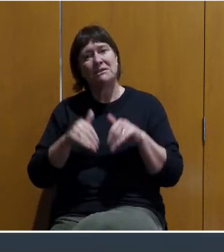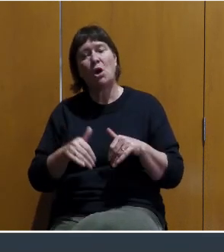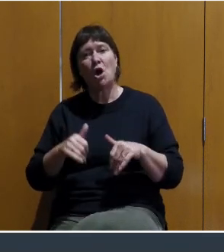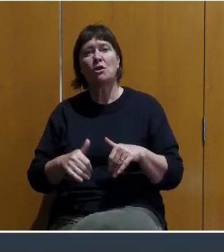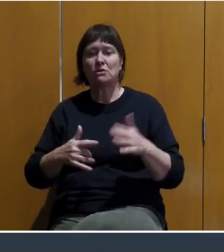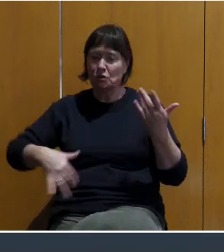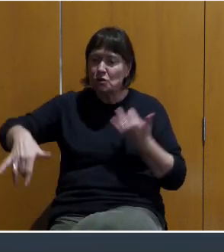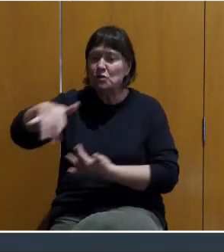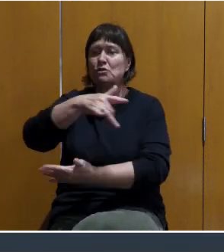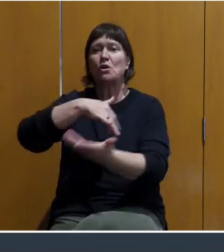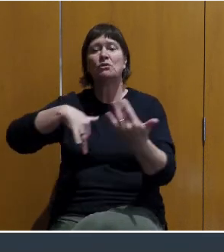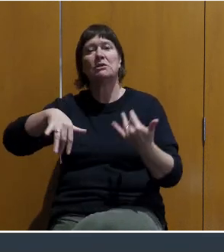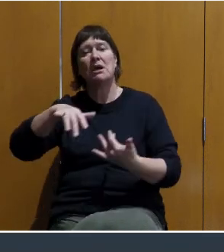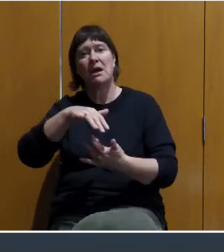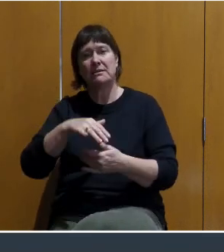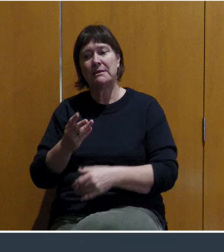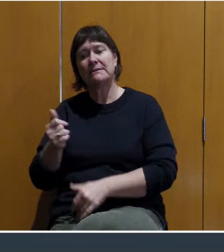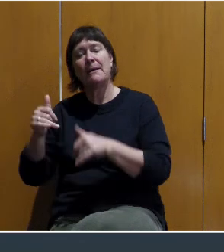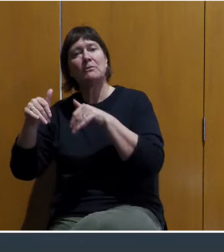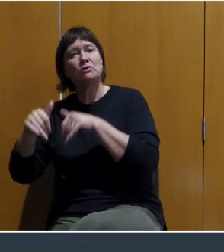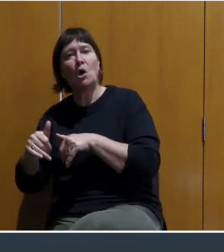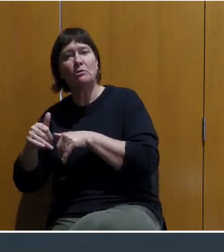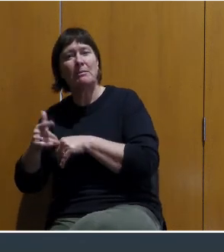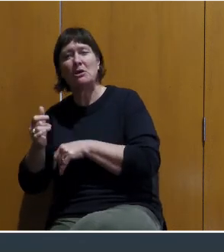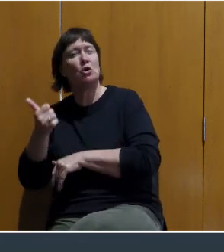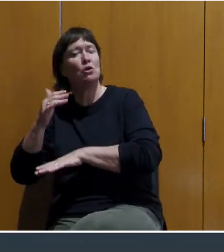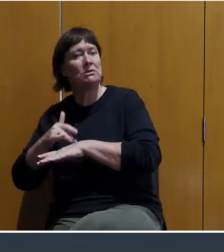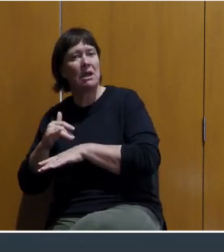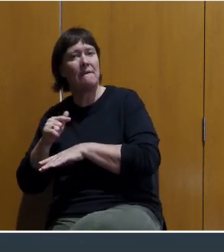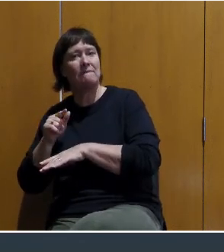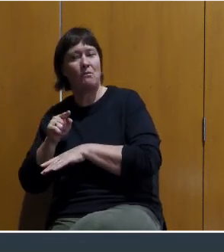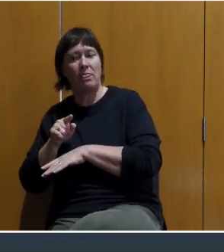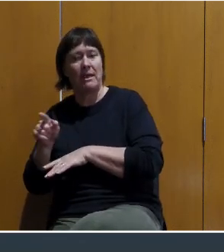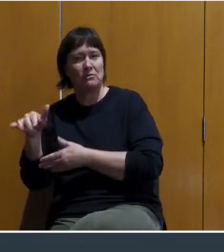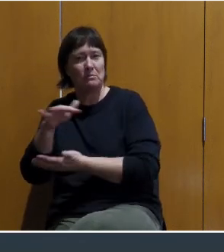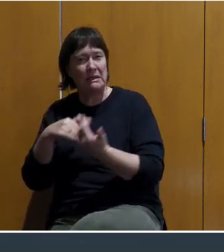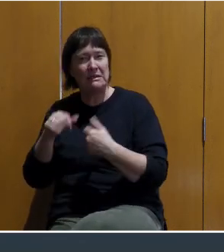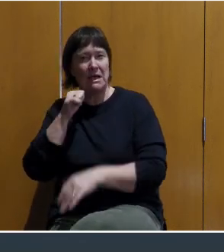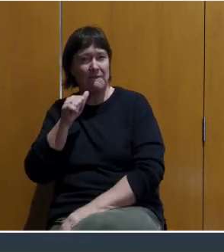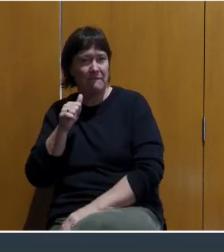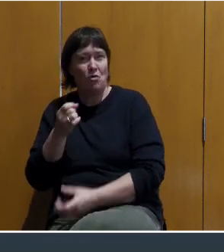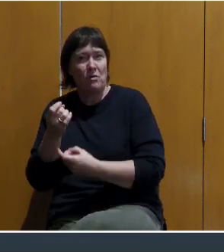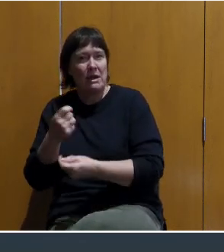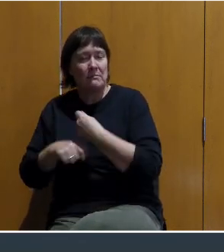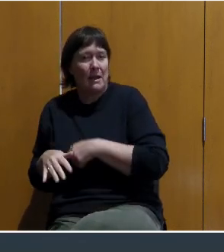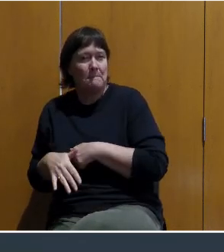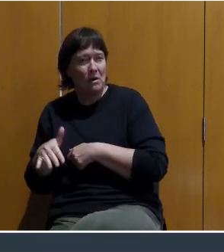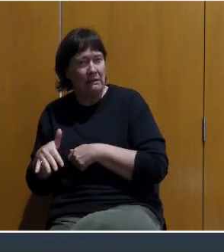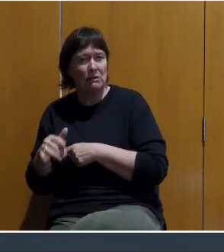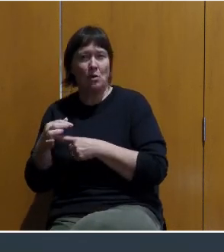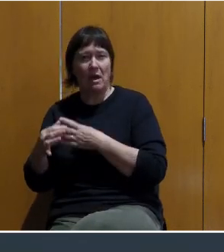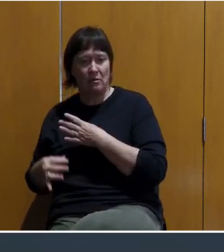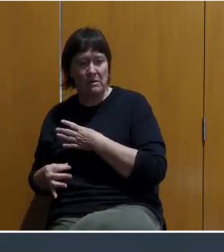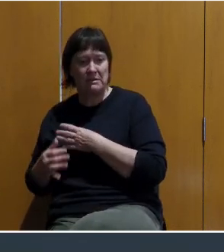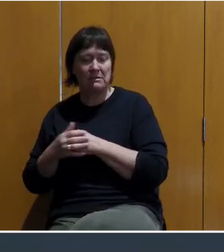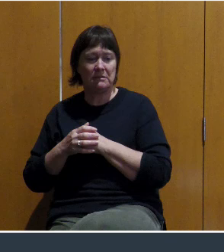By the decrease of these different areas that you're proposing within the Napier area, it's going to create additional pressure on all